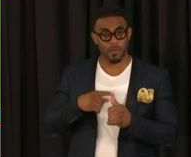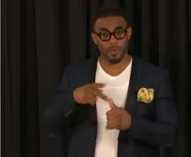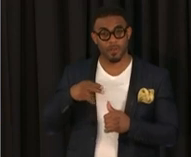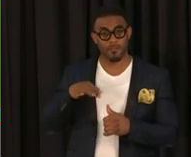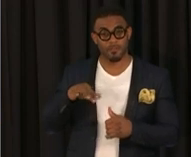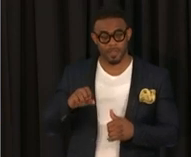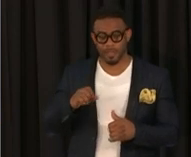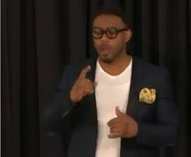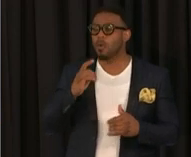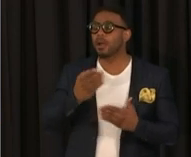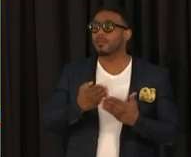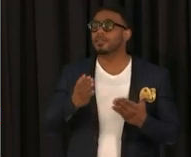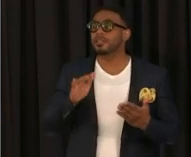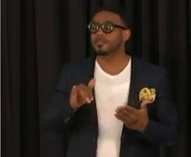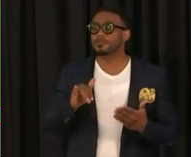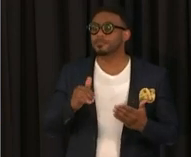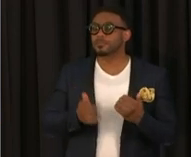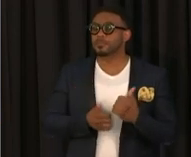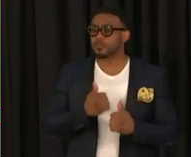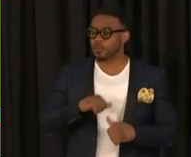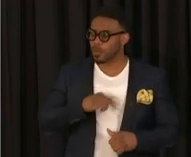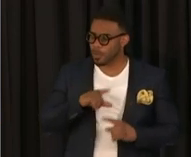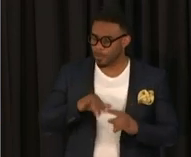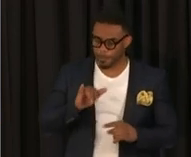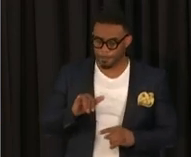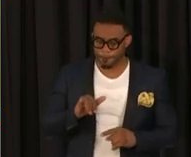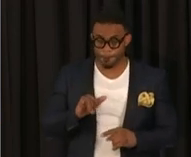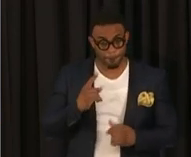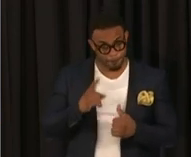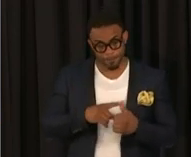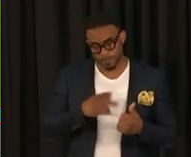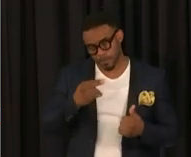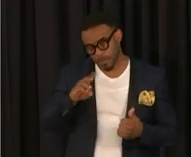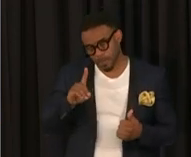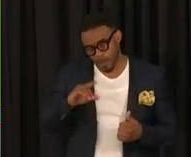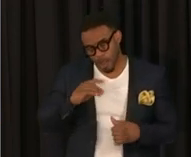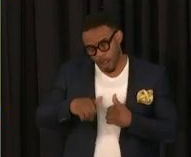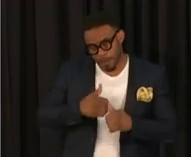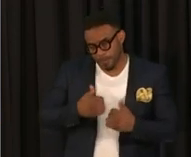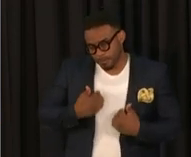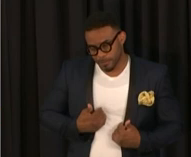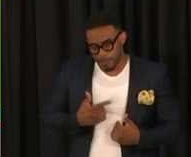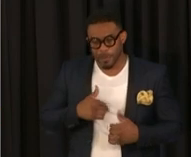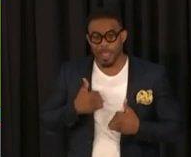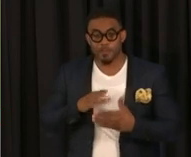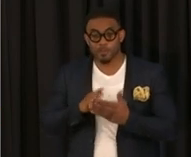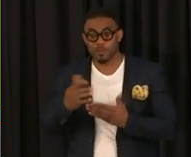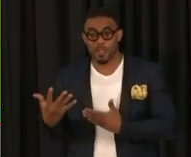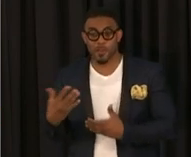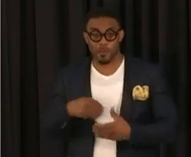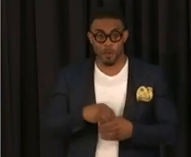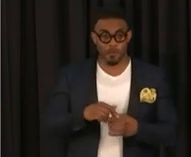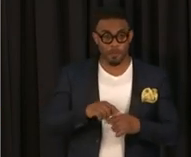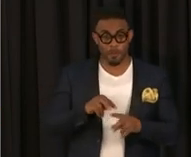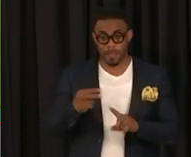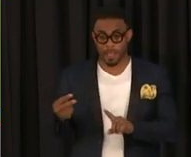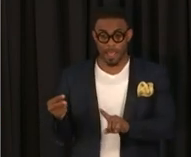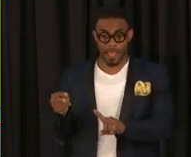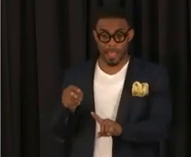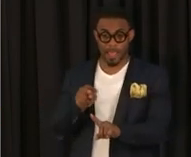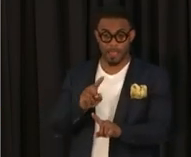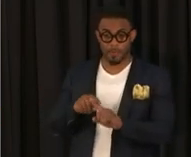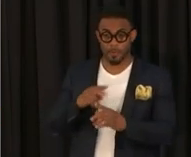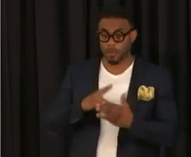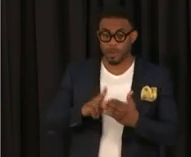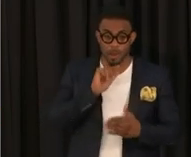first phase. And one of the things that I'm most proud about that, well, number one, I'm a Howard alum, but we've got students engaged from all aspects of